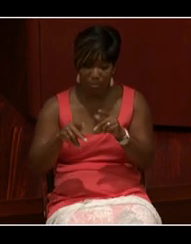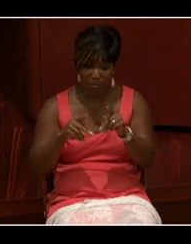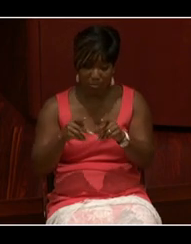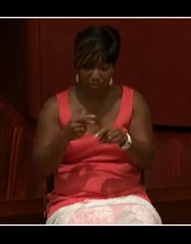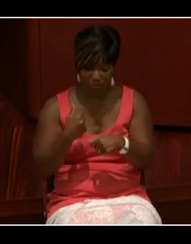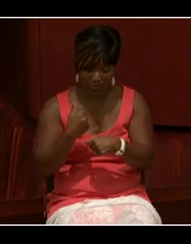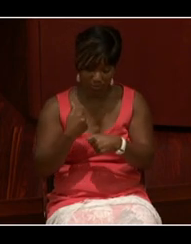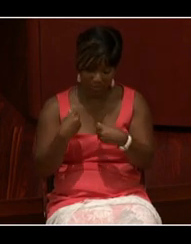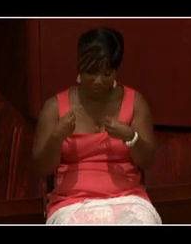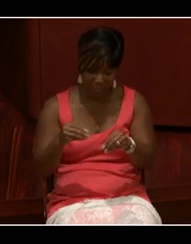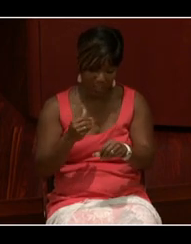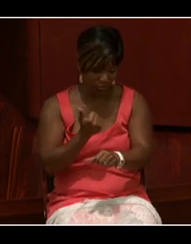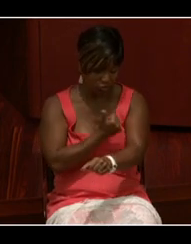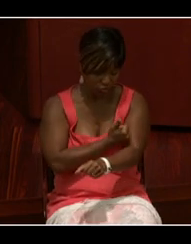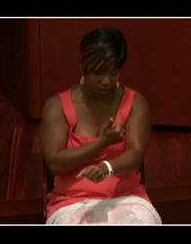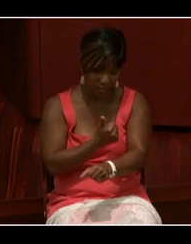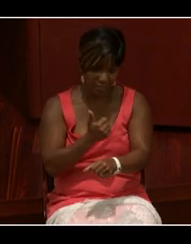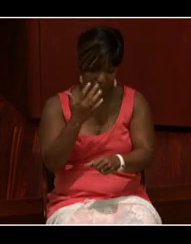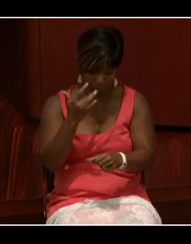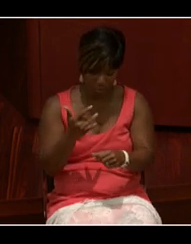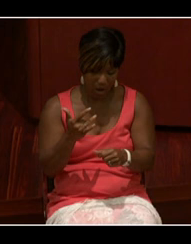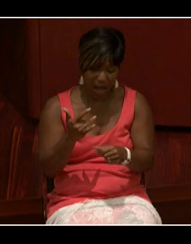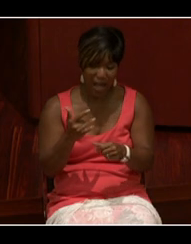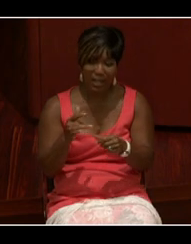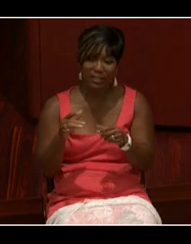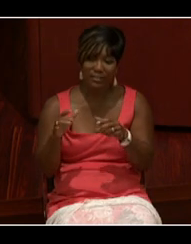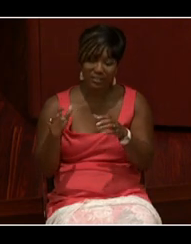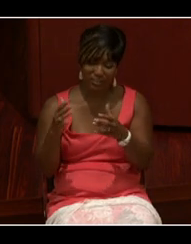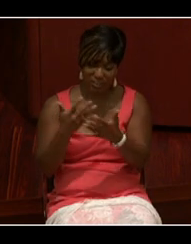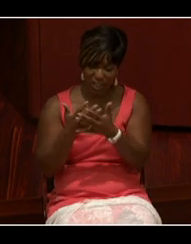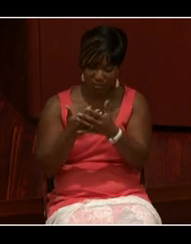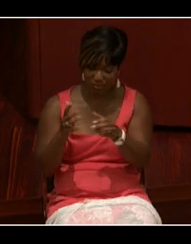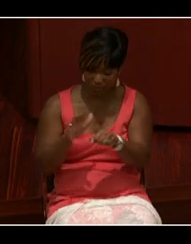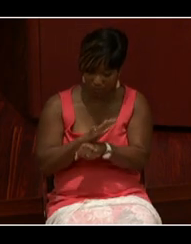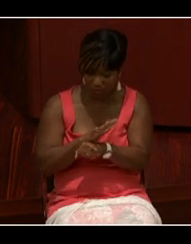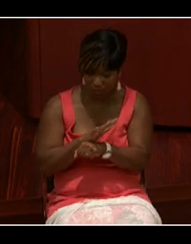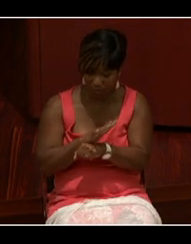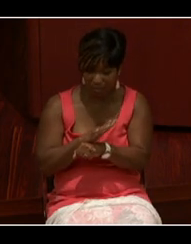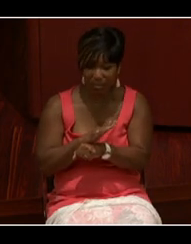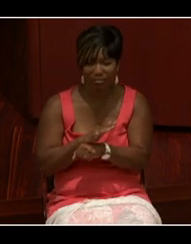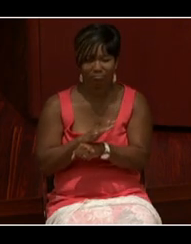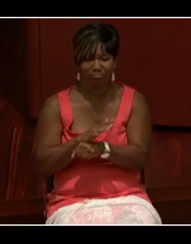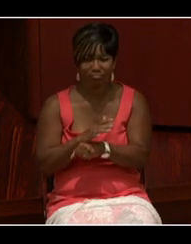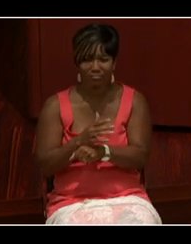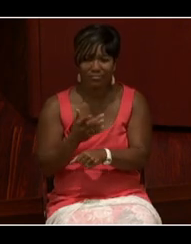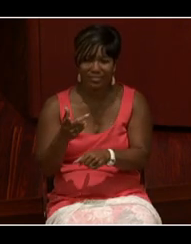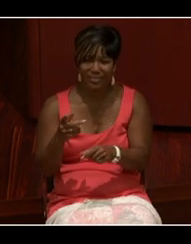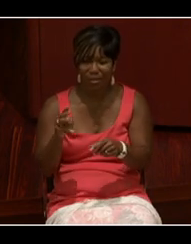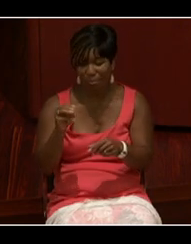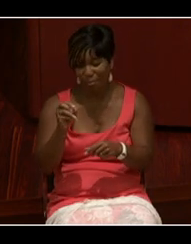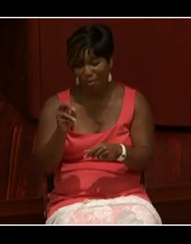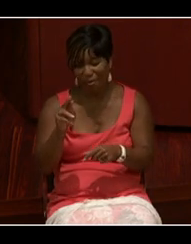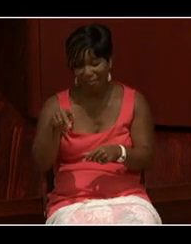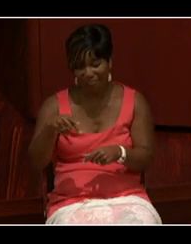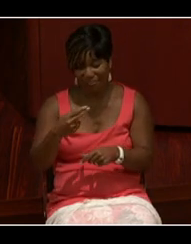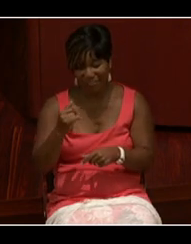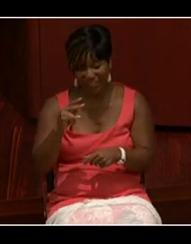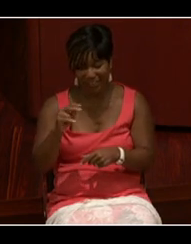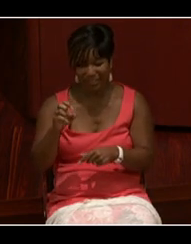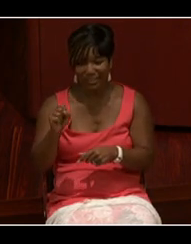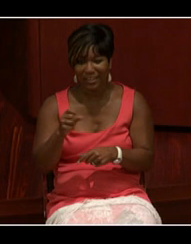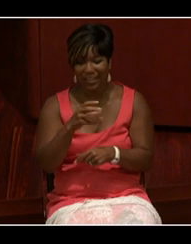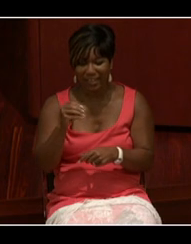1. Leavenworth had so many drug violators that they formed their own baseball teams. The morphines and the